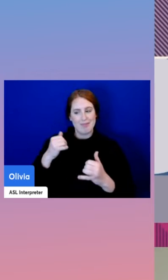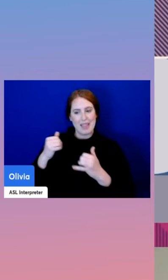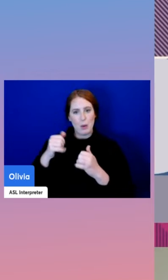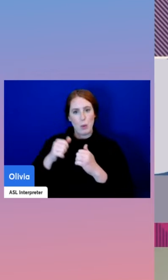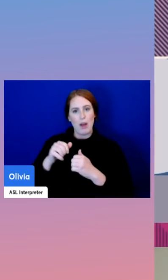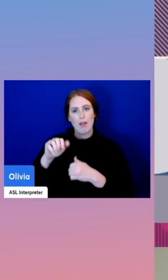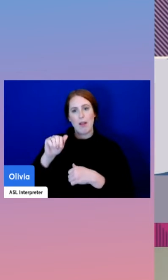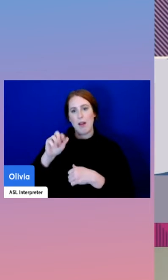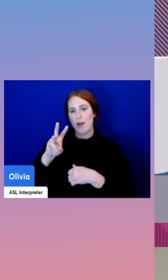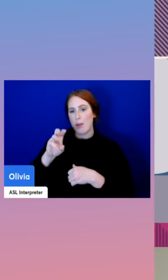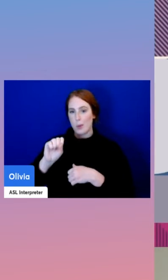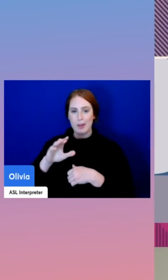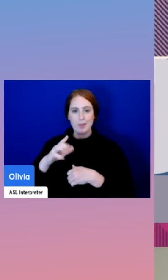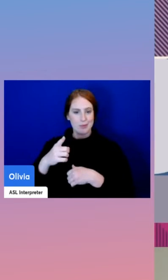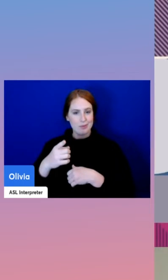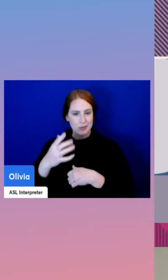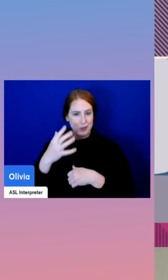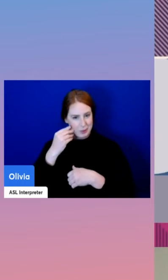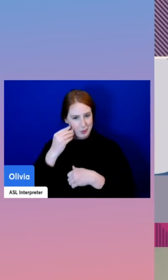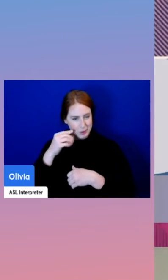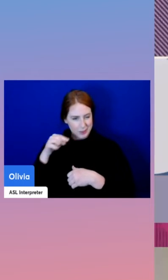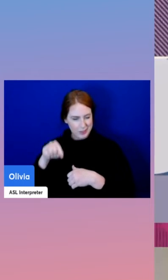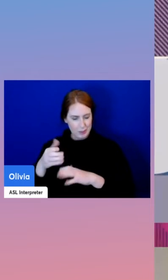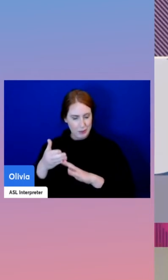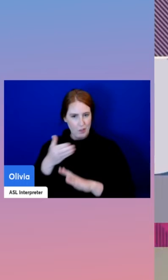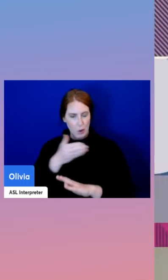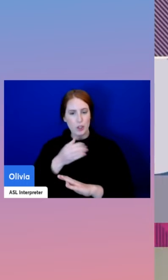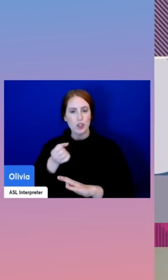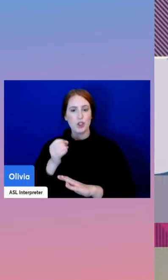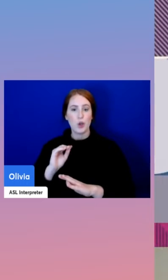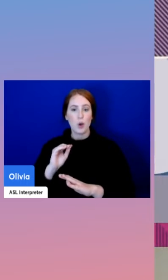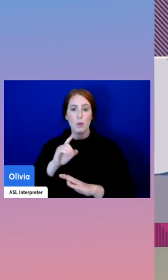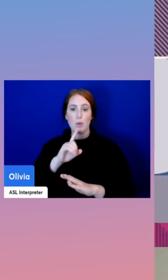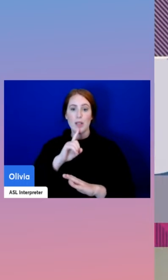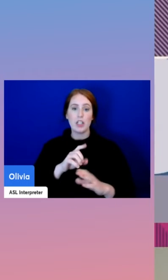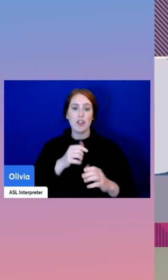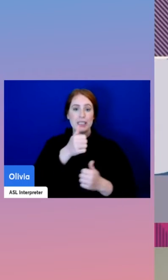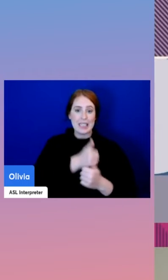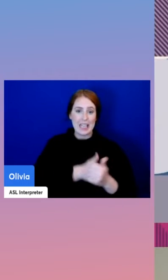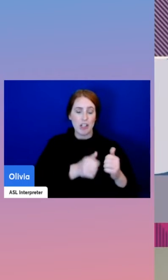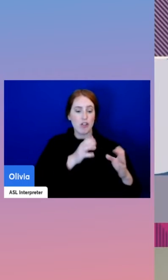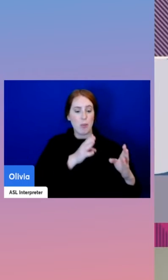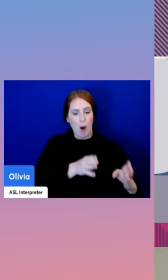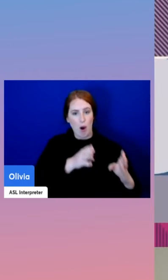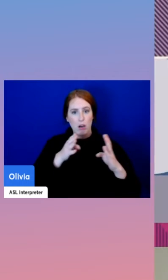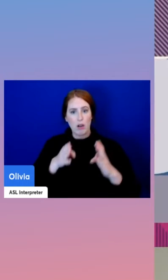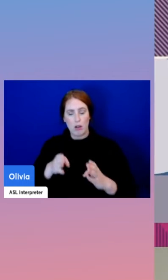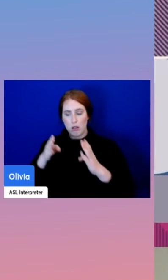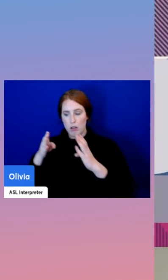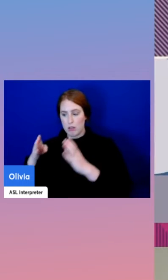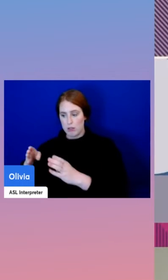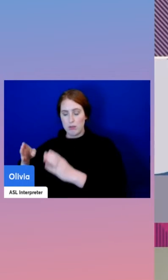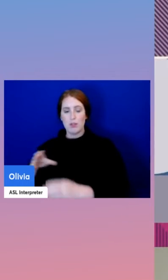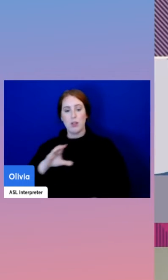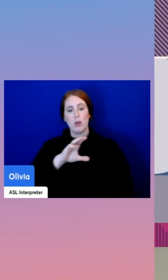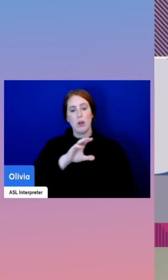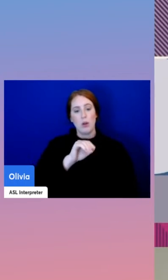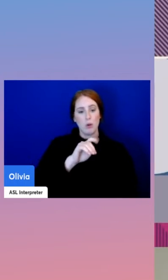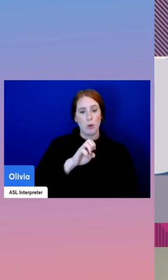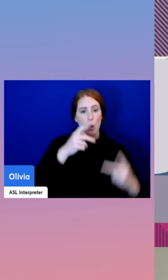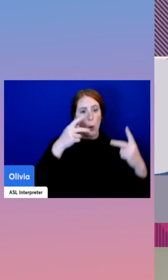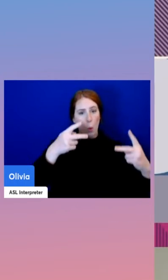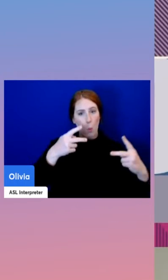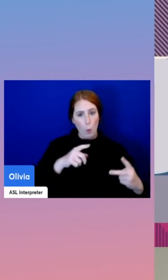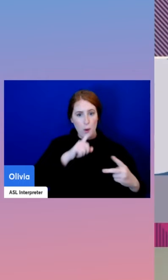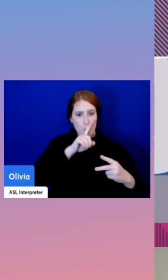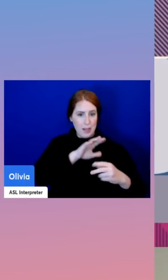with this. So we can briefly just put it at every step of the way by putting in code commit, pushing